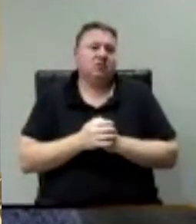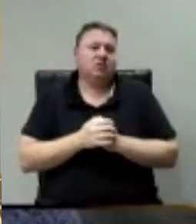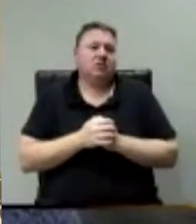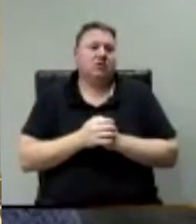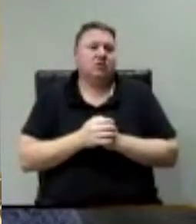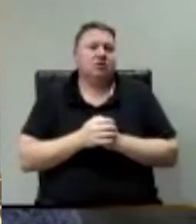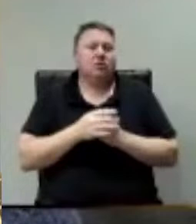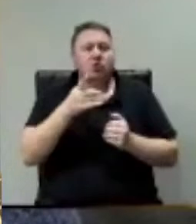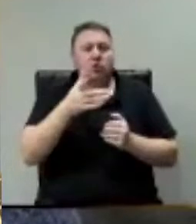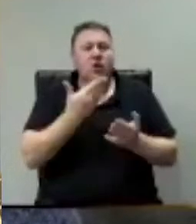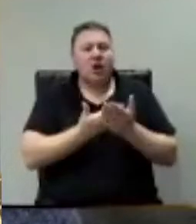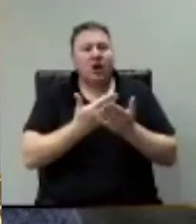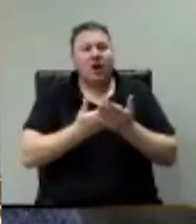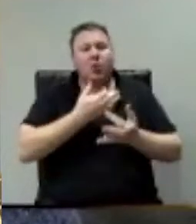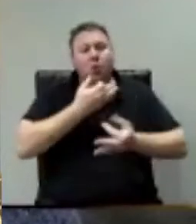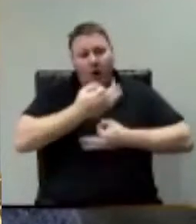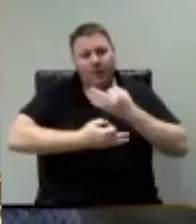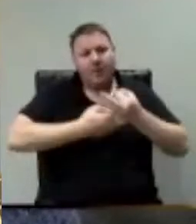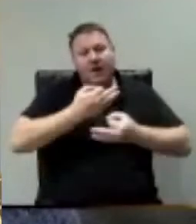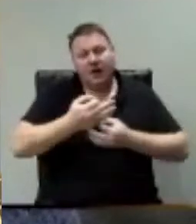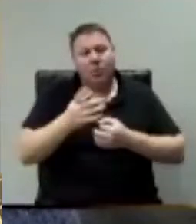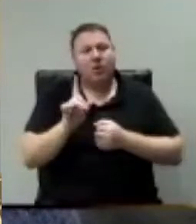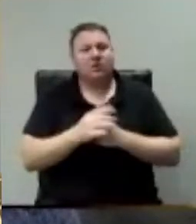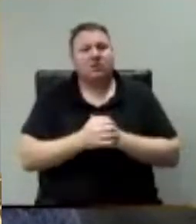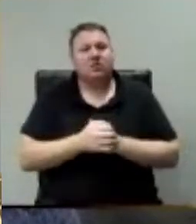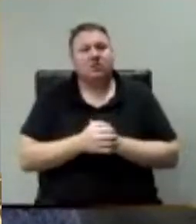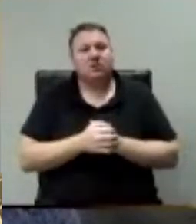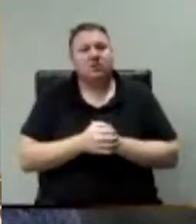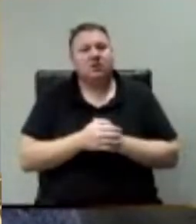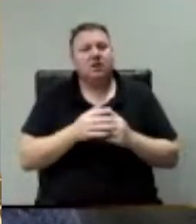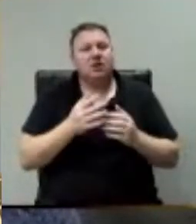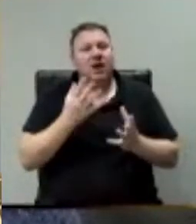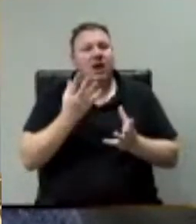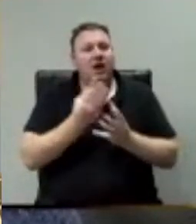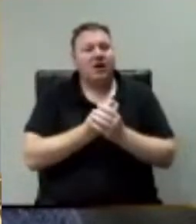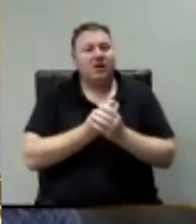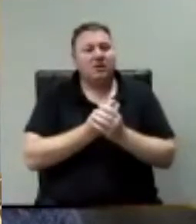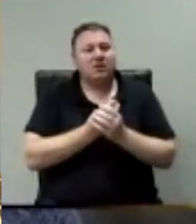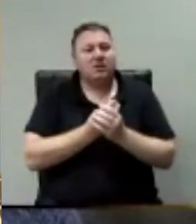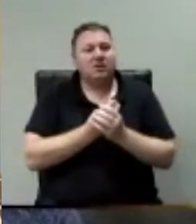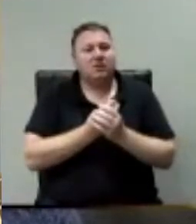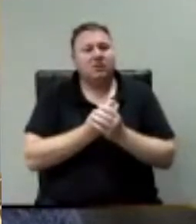that you can recommend, and as well strengthen